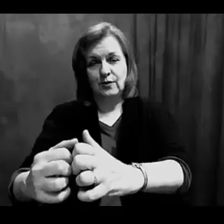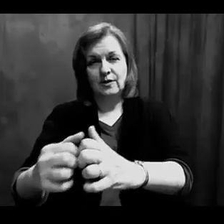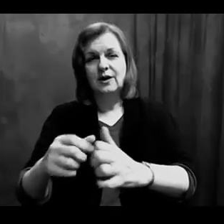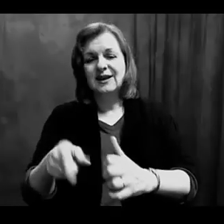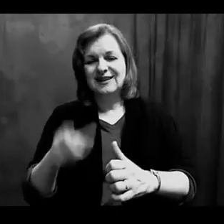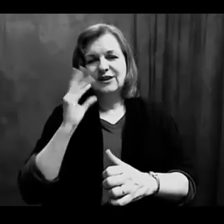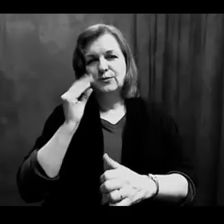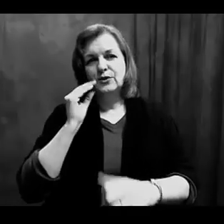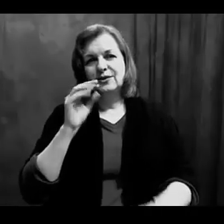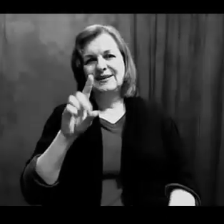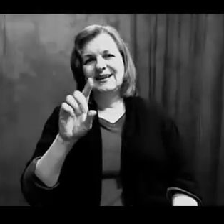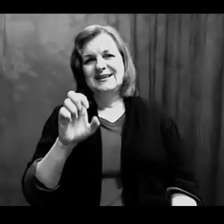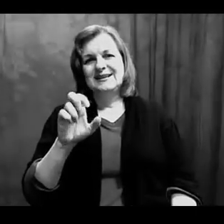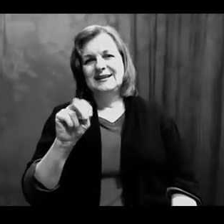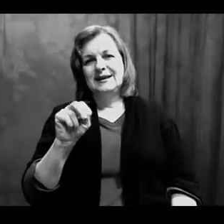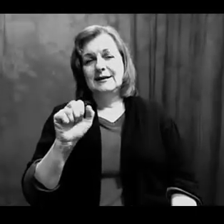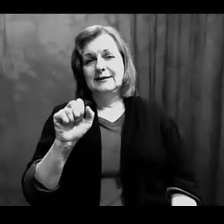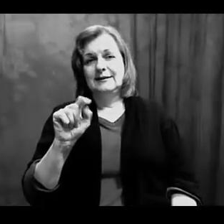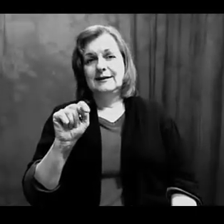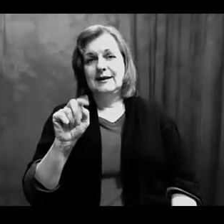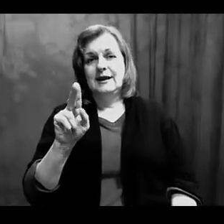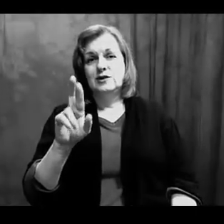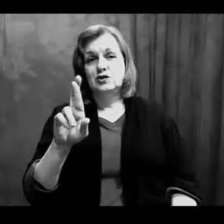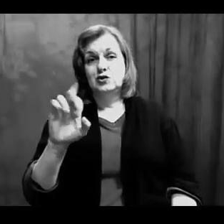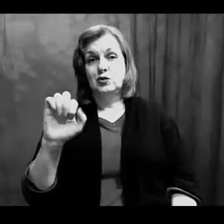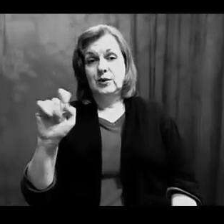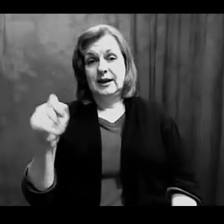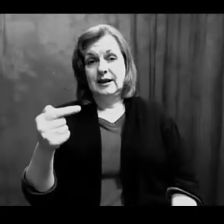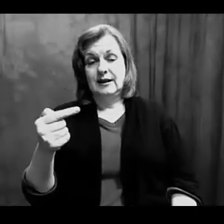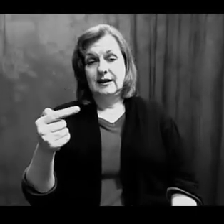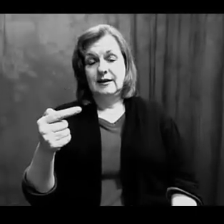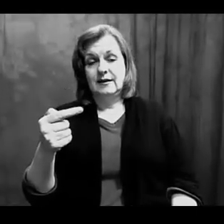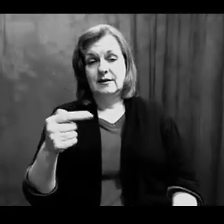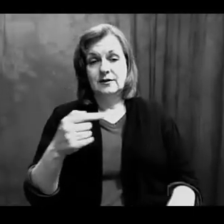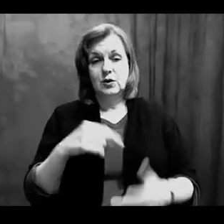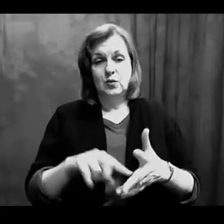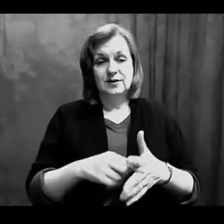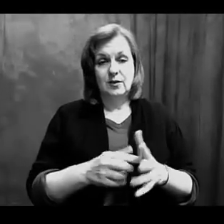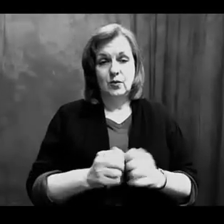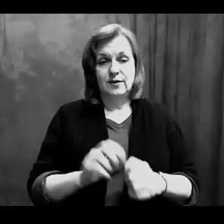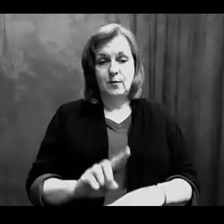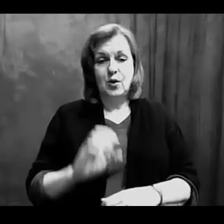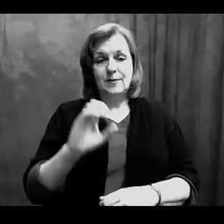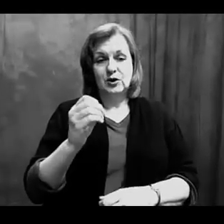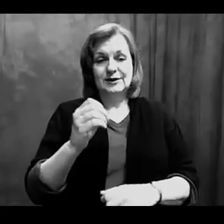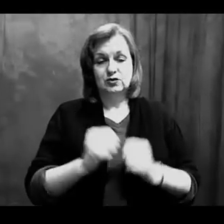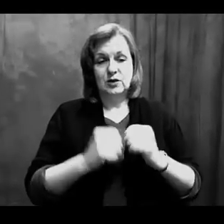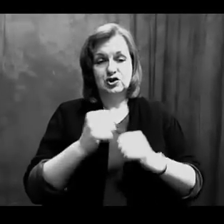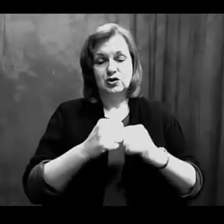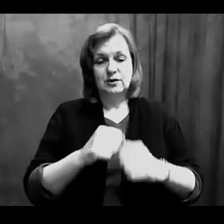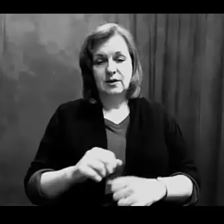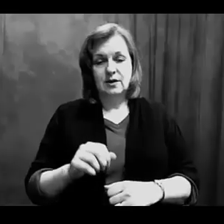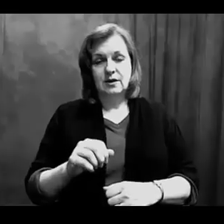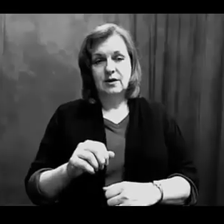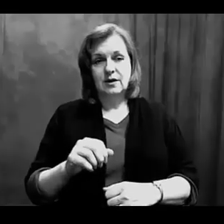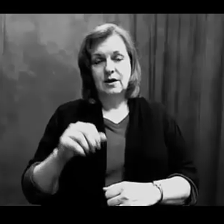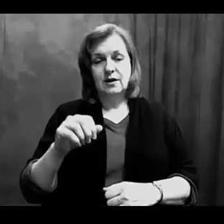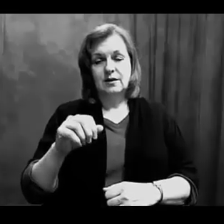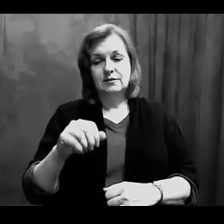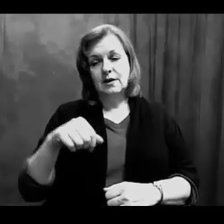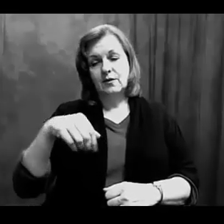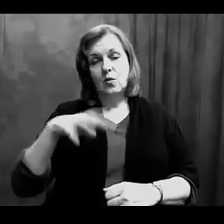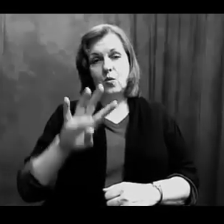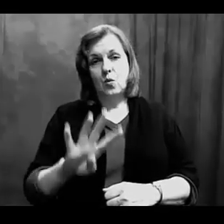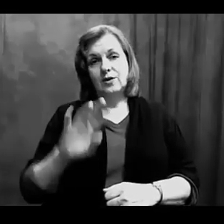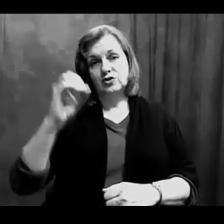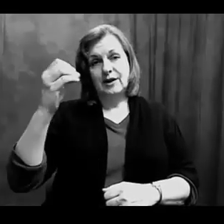as effectively. It goes through what we call denaturing. So we take our primary structure,